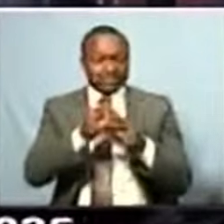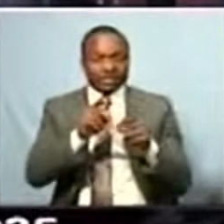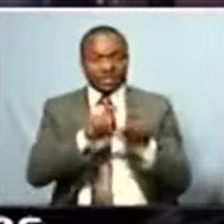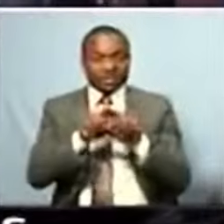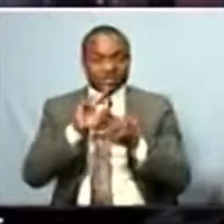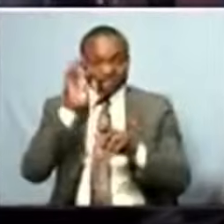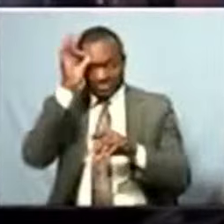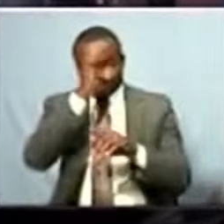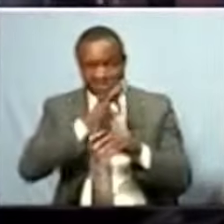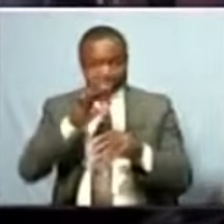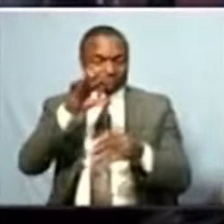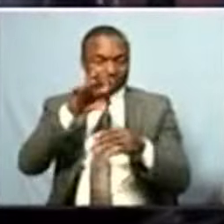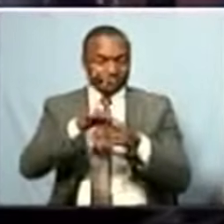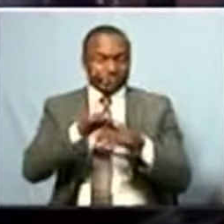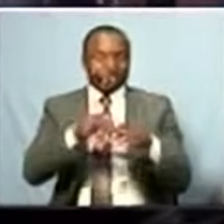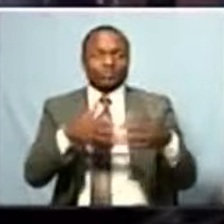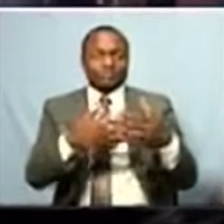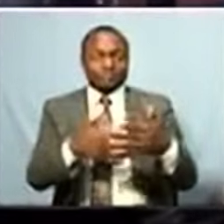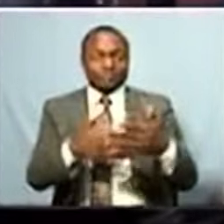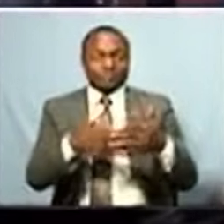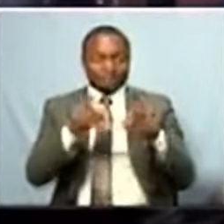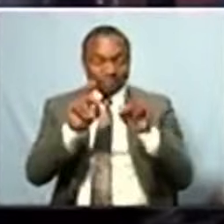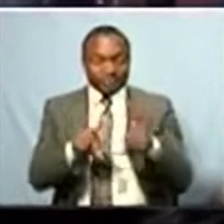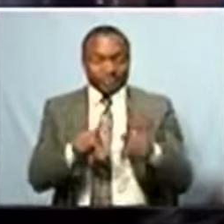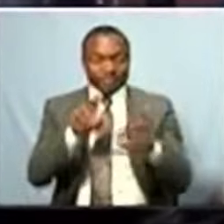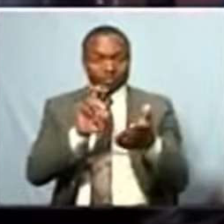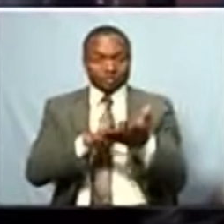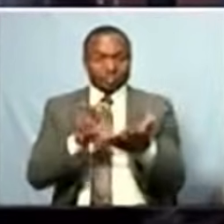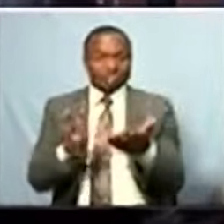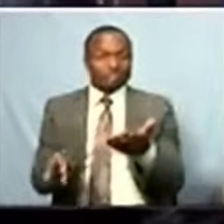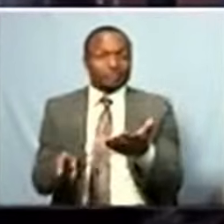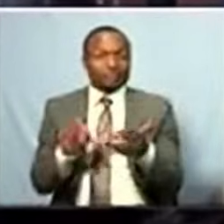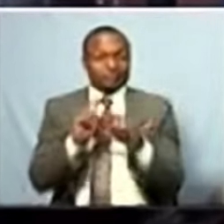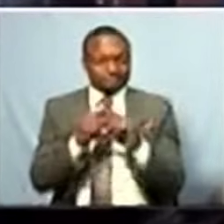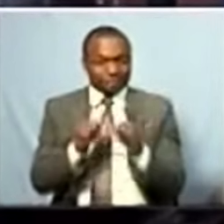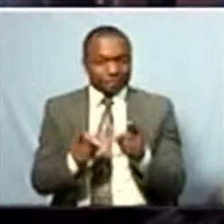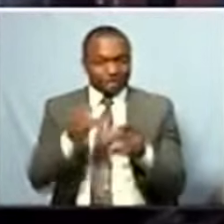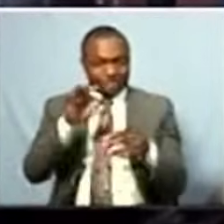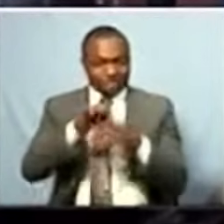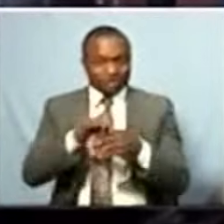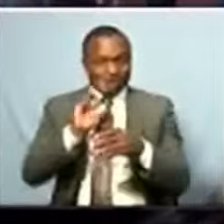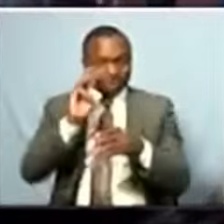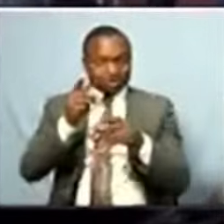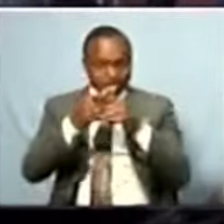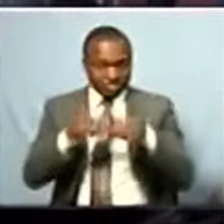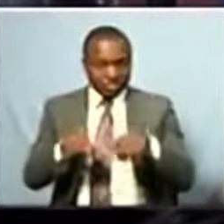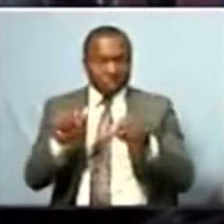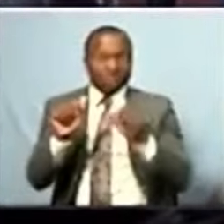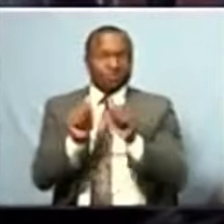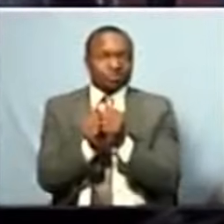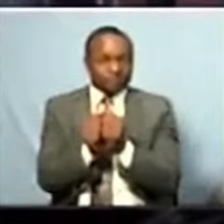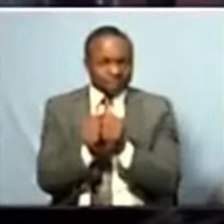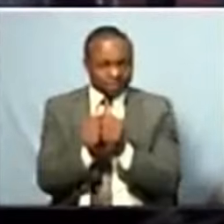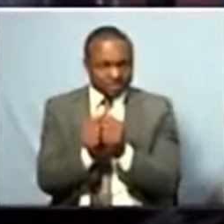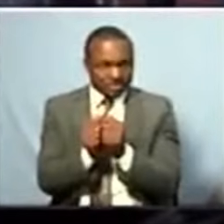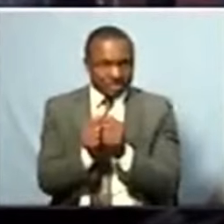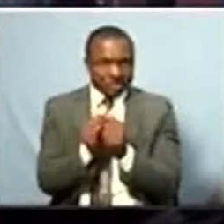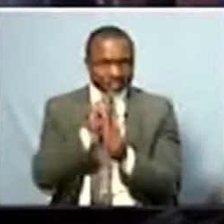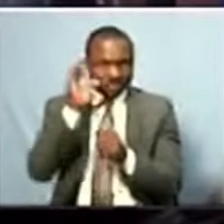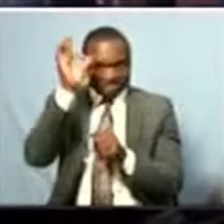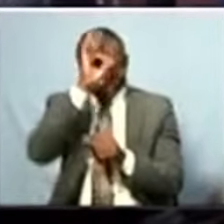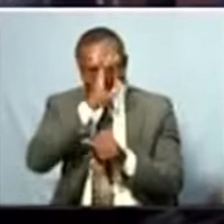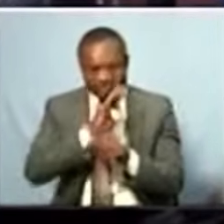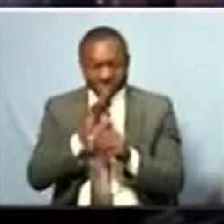ballot paper? So the person has withdrawn, but the election will be held with their face